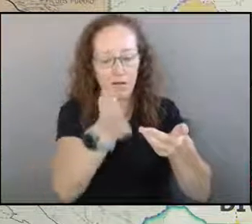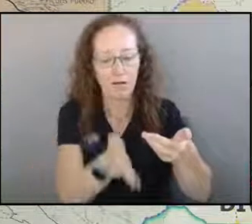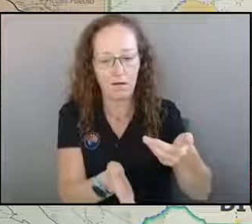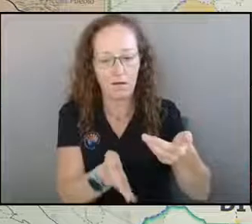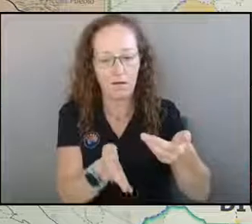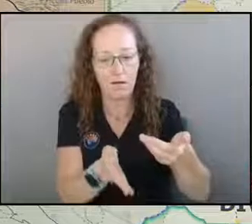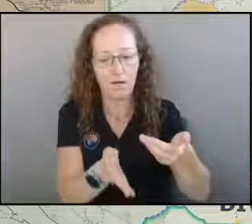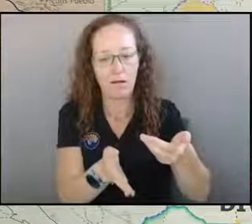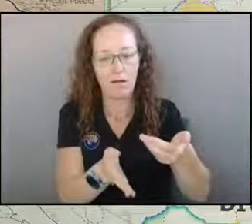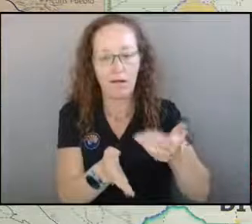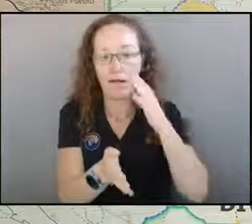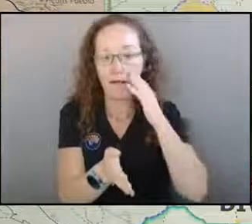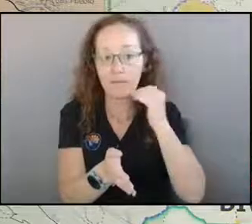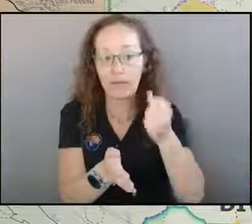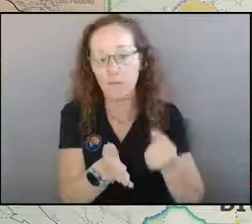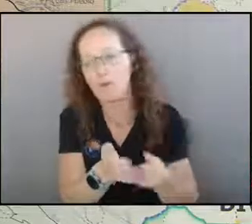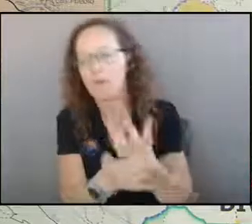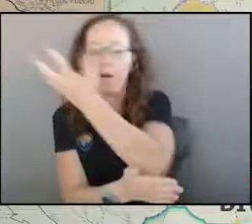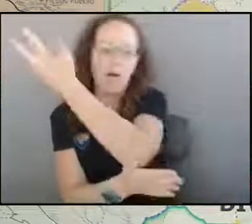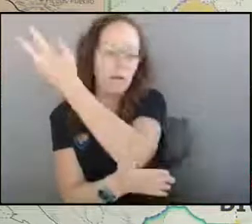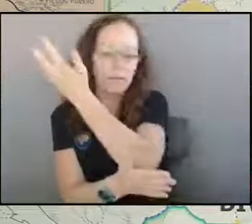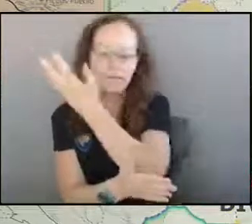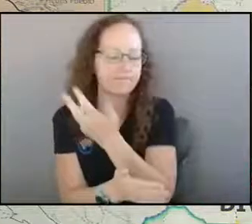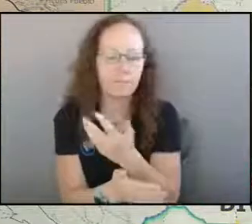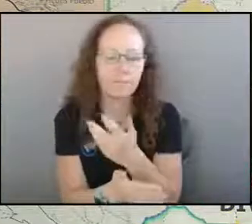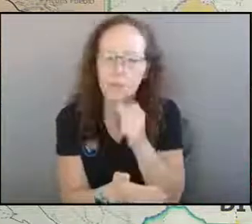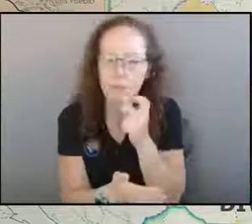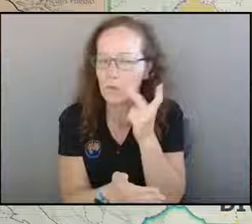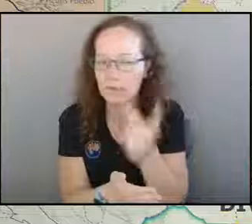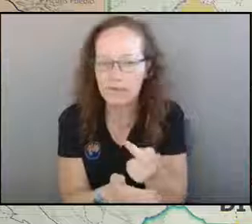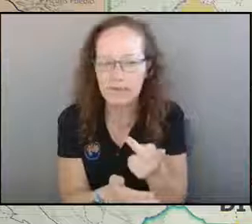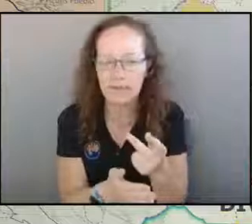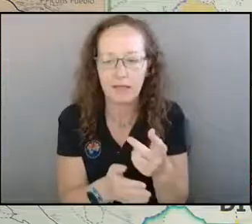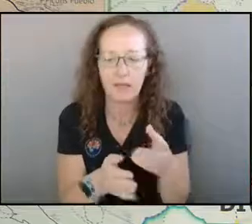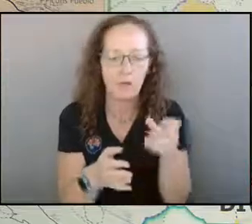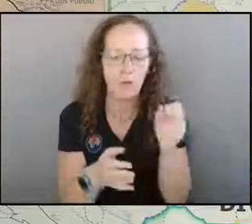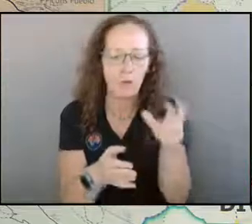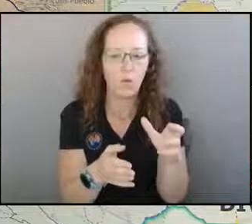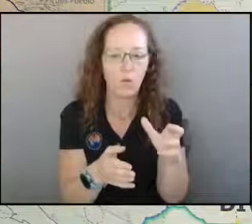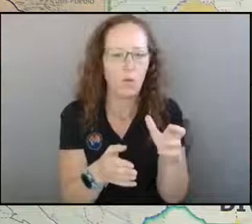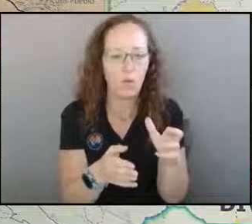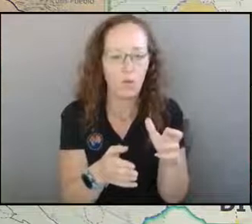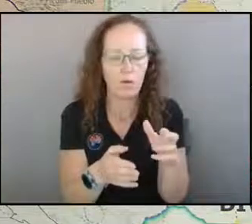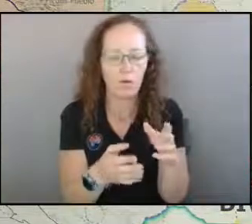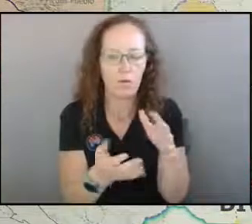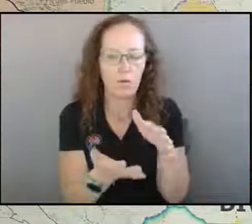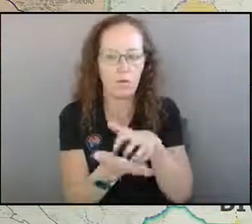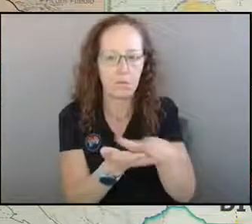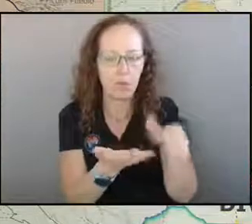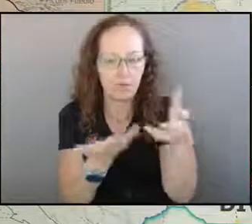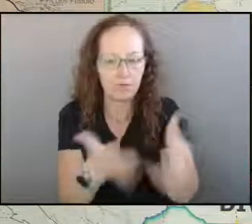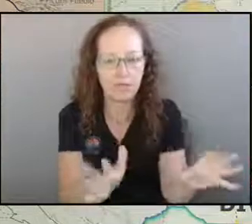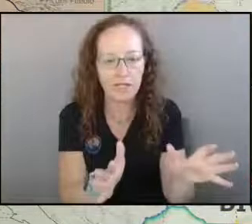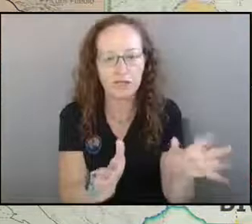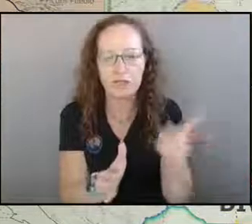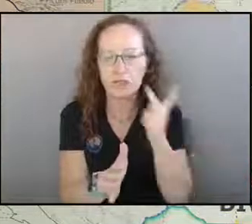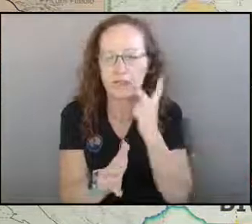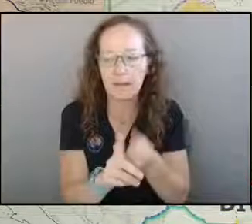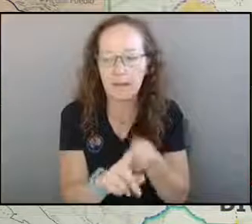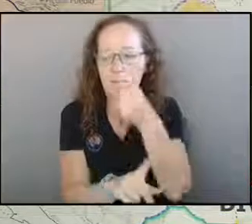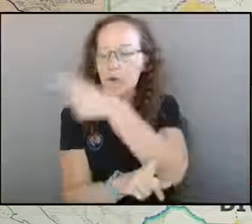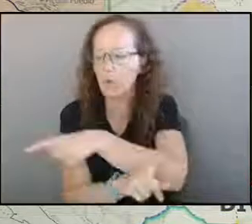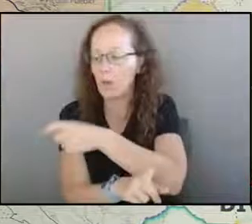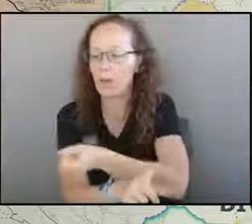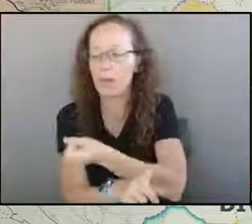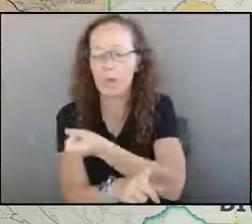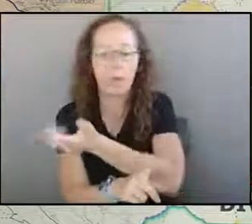chance to run back up and throw spots up outside of the burned area. So we say looking good when it comes to something like that. Basically